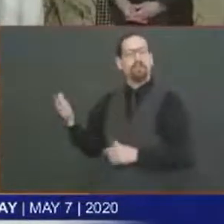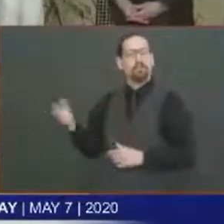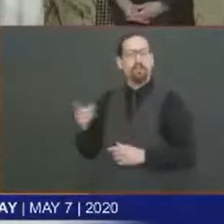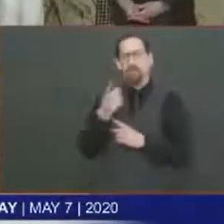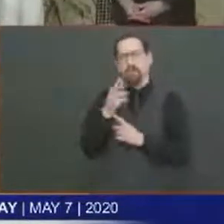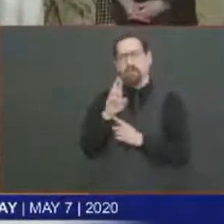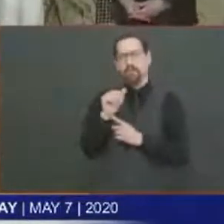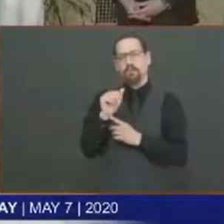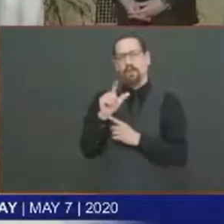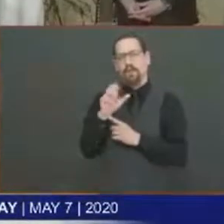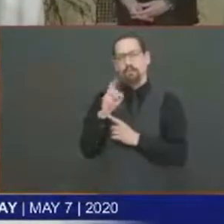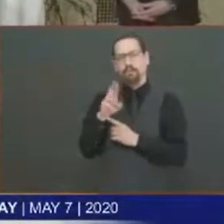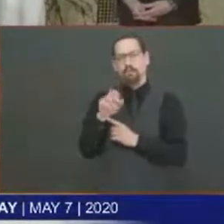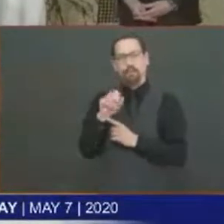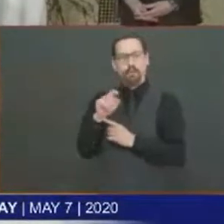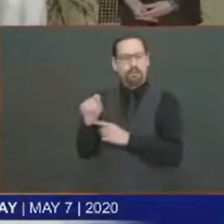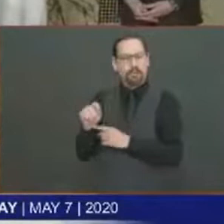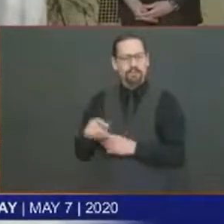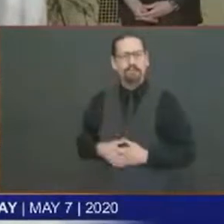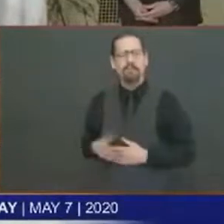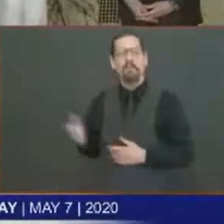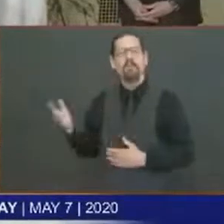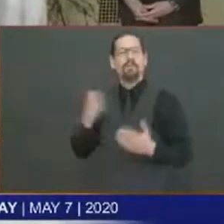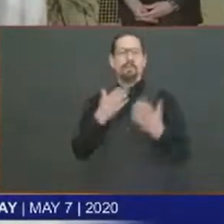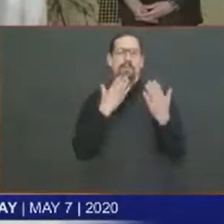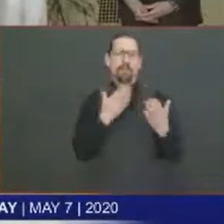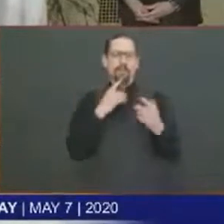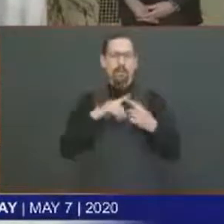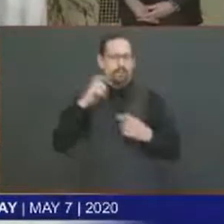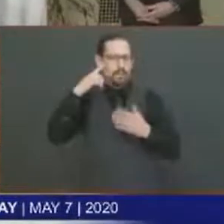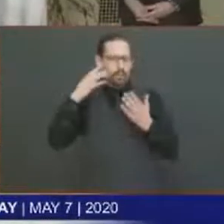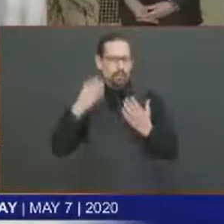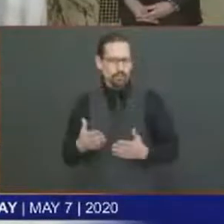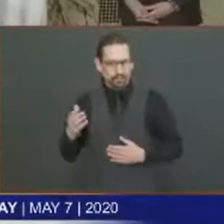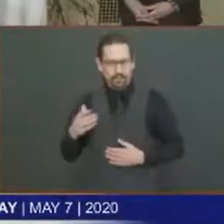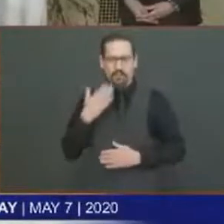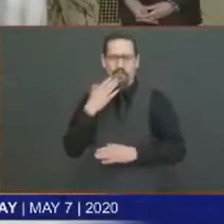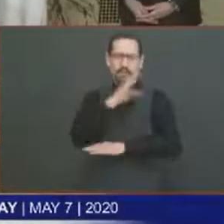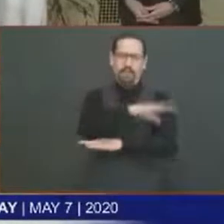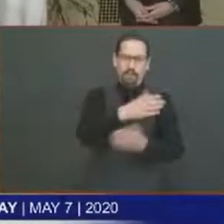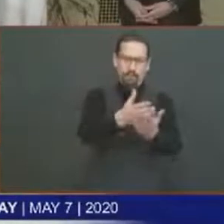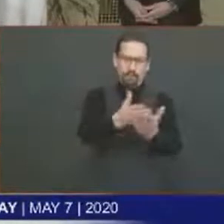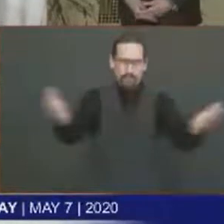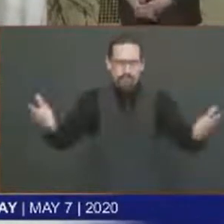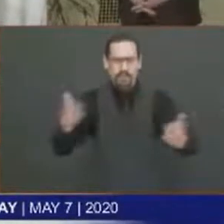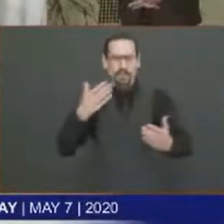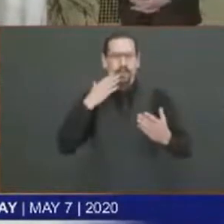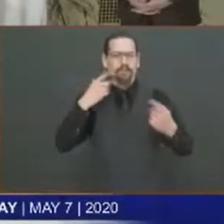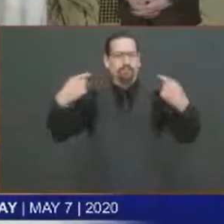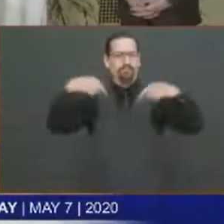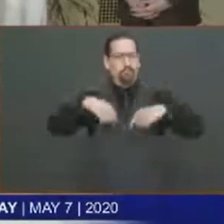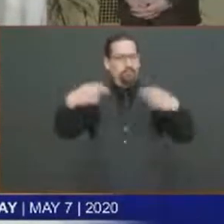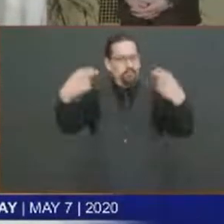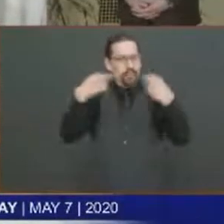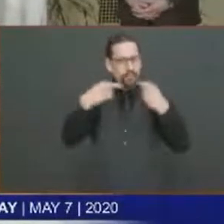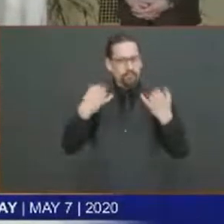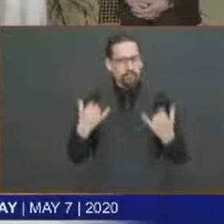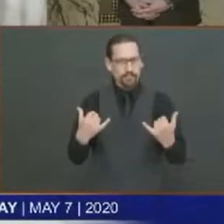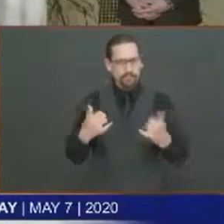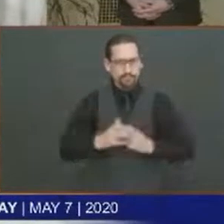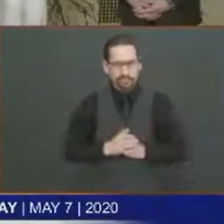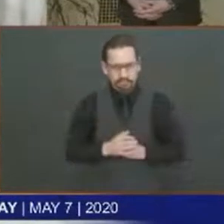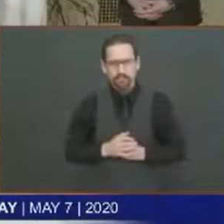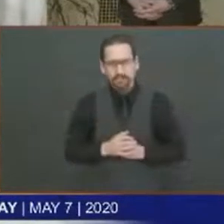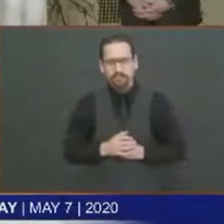Thank you, Governor. Good afternoon, everyone. Thank you for joining us today. I want to join with the Governor